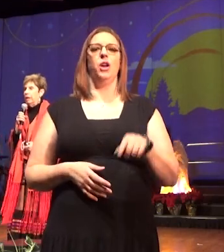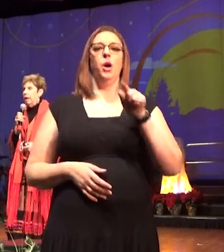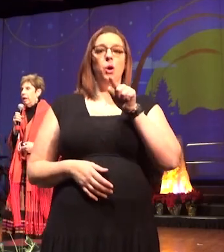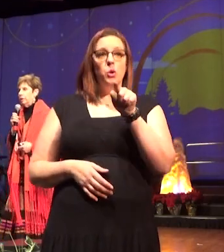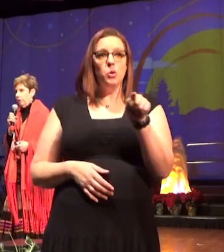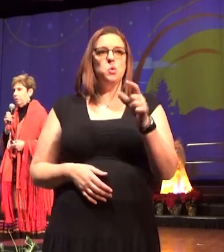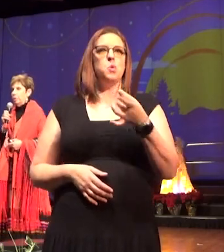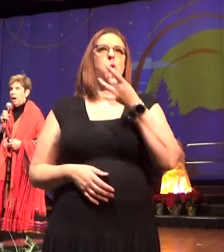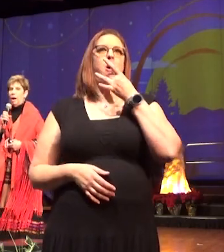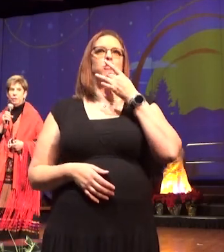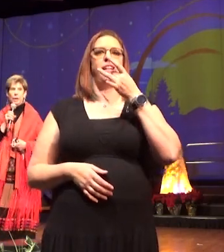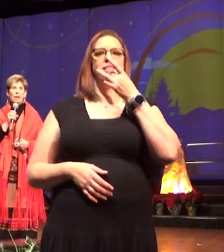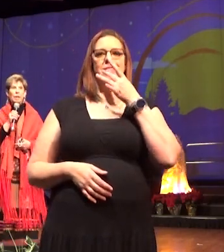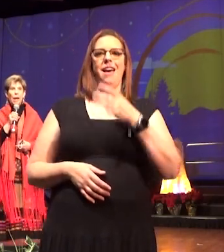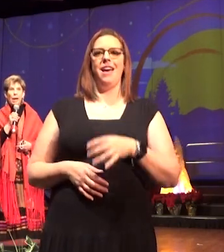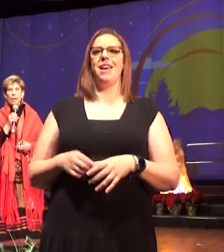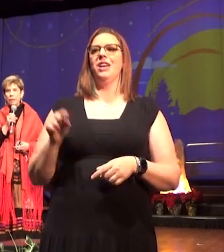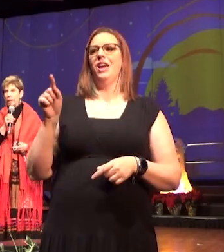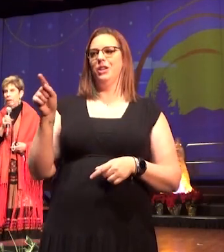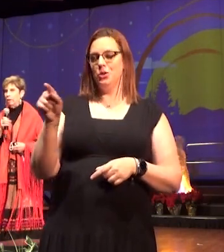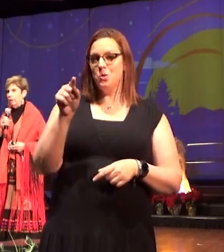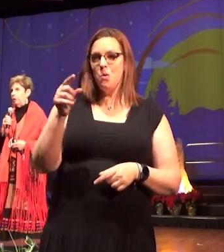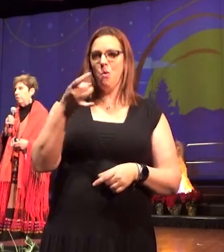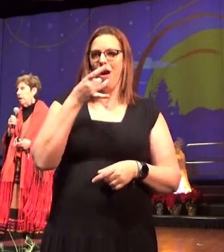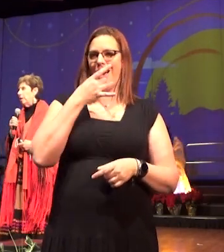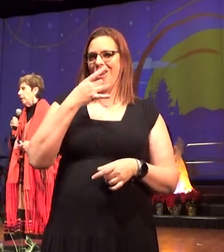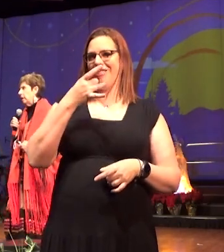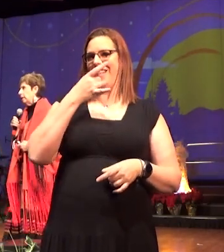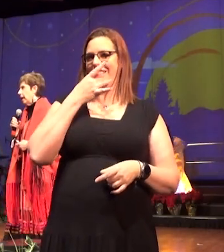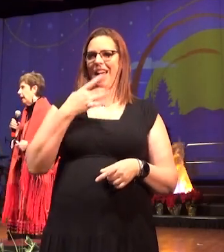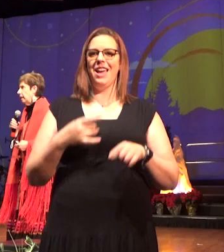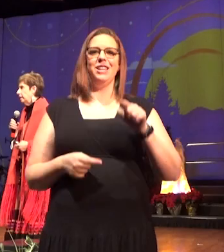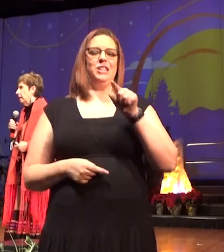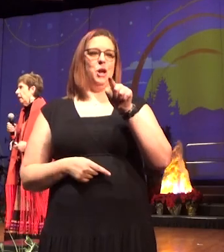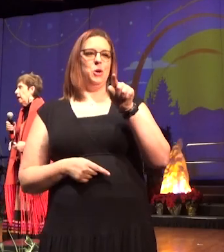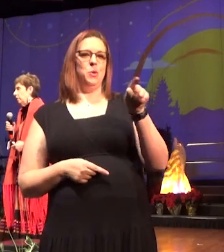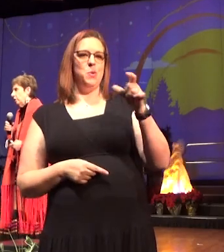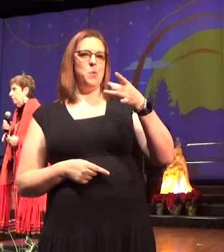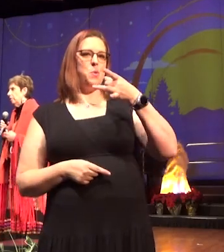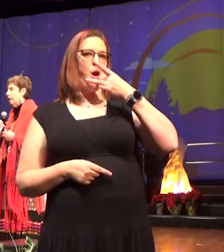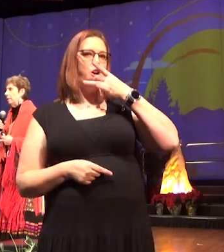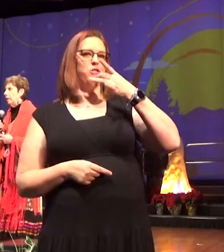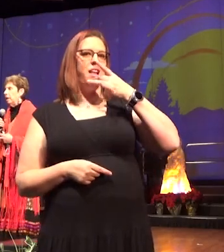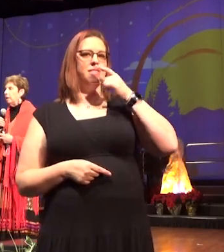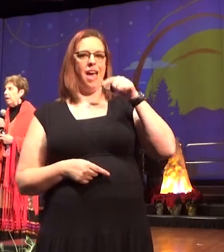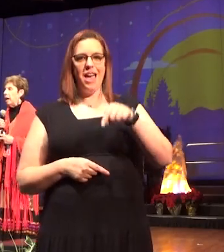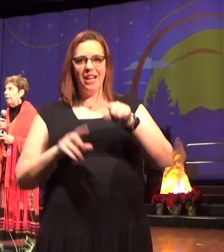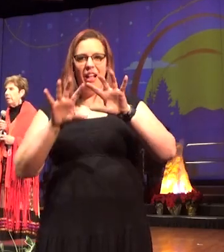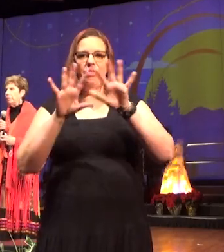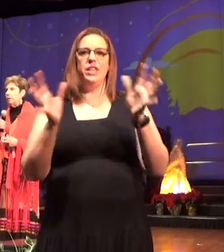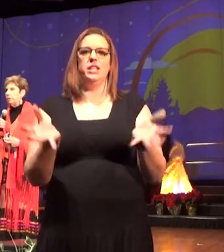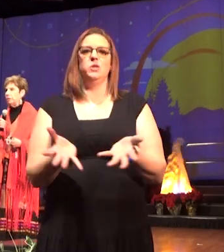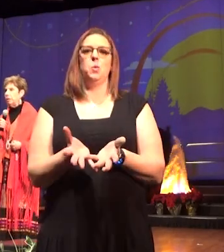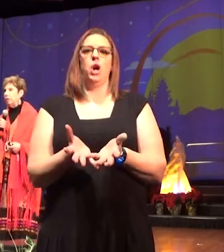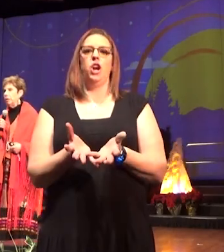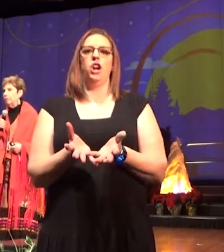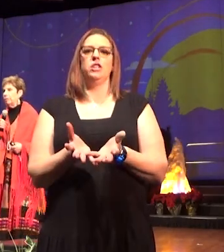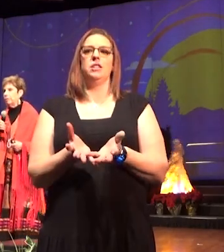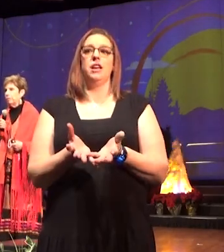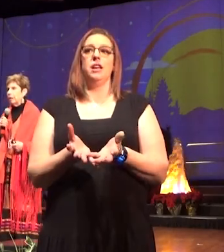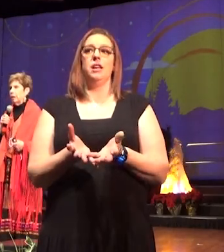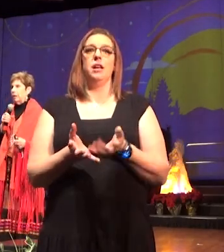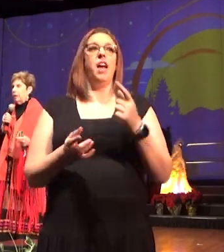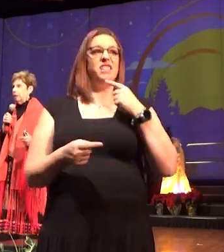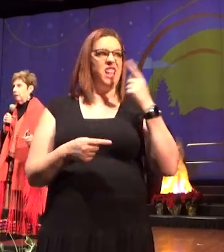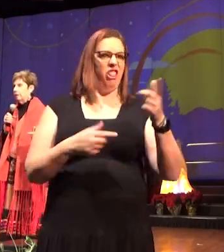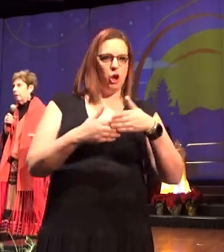world. You are a light, you are a light, you are a light in this